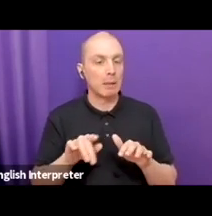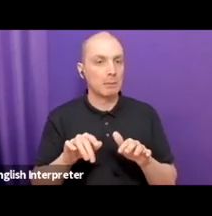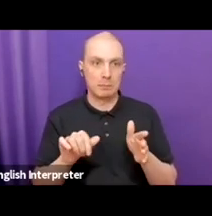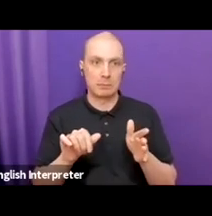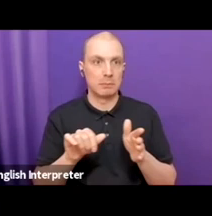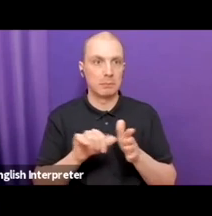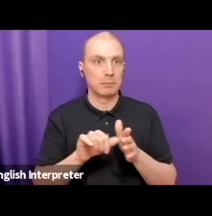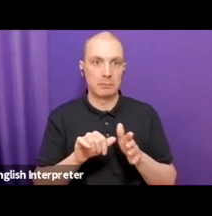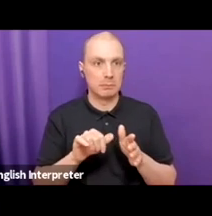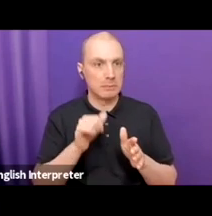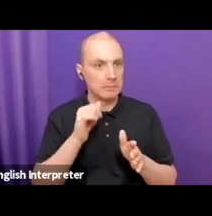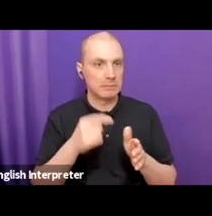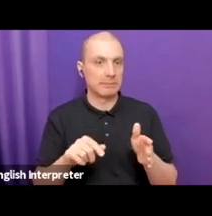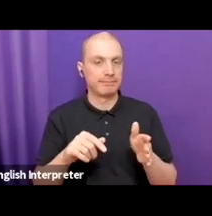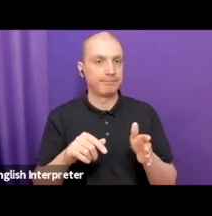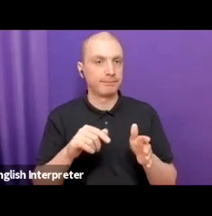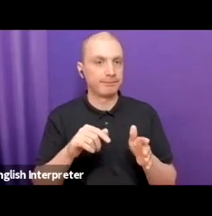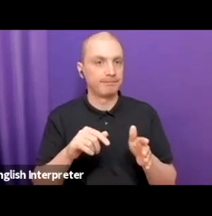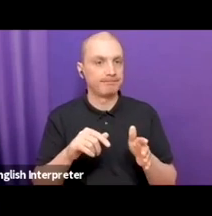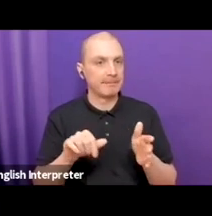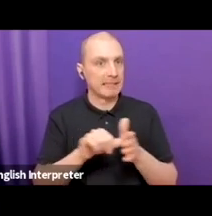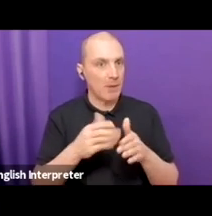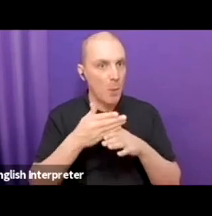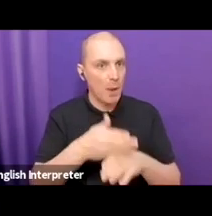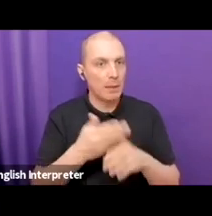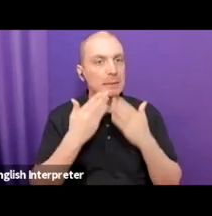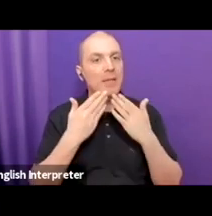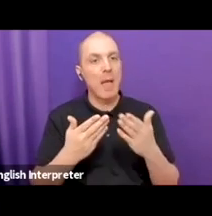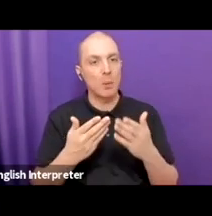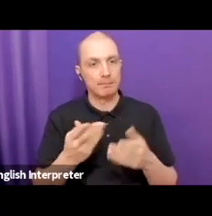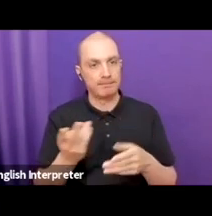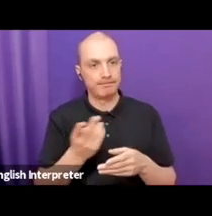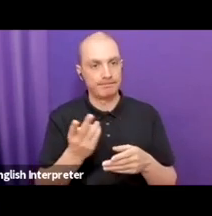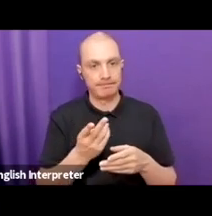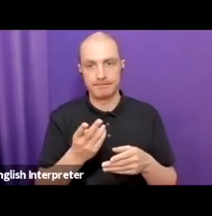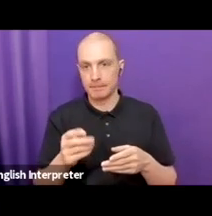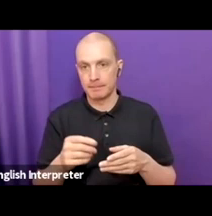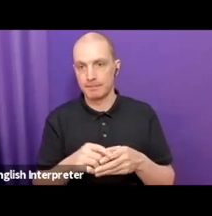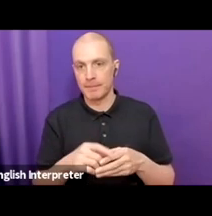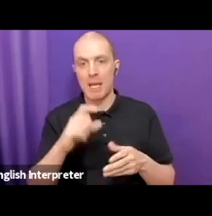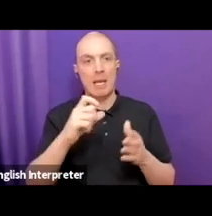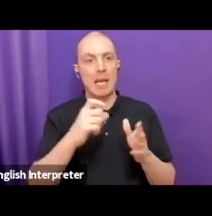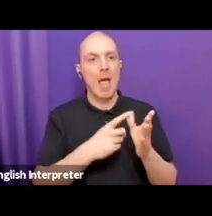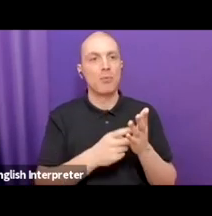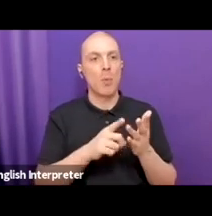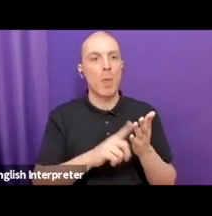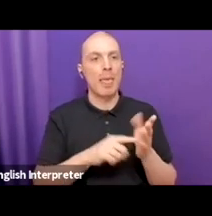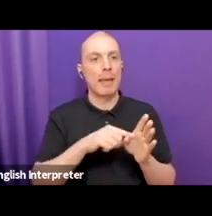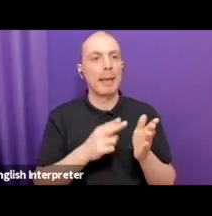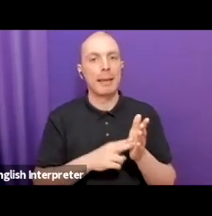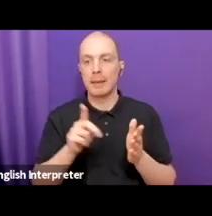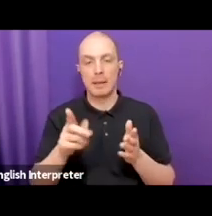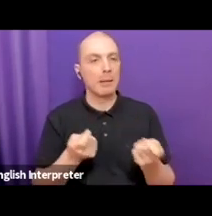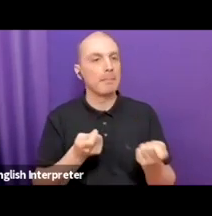close caption. So thank you all very much. And also Carolyn, our magnificent digital comms officer. She's behind the scenes. She's managing the